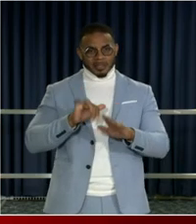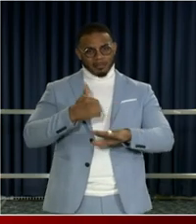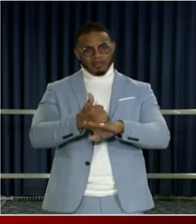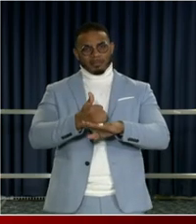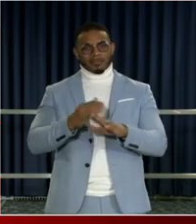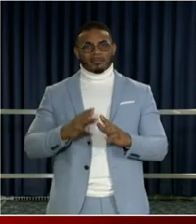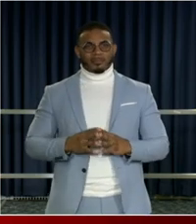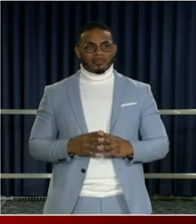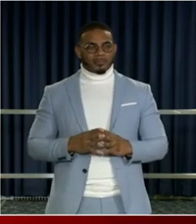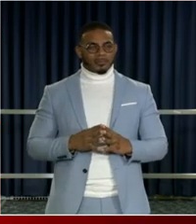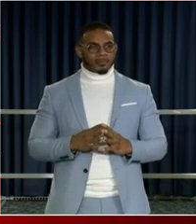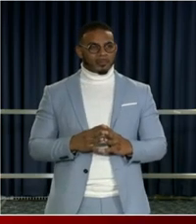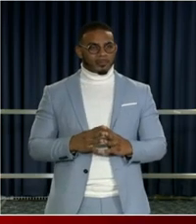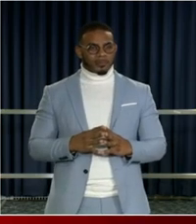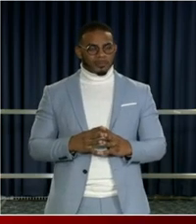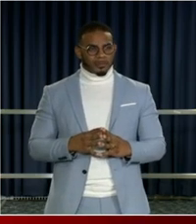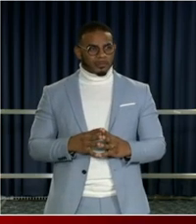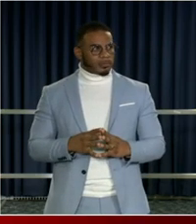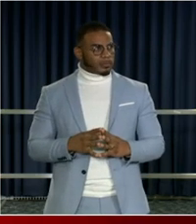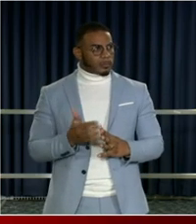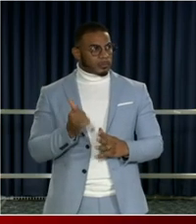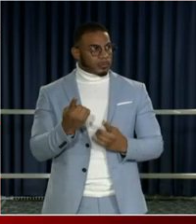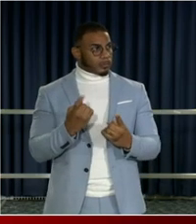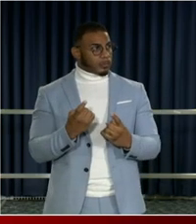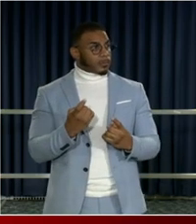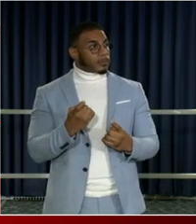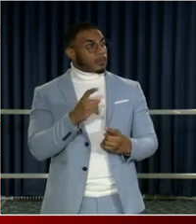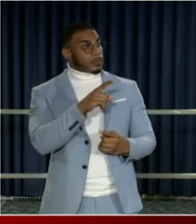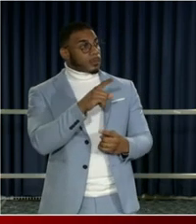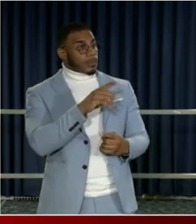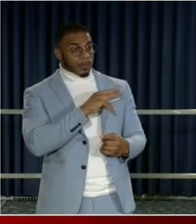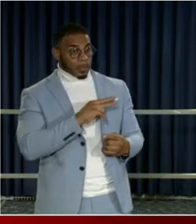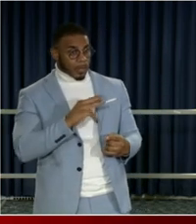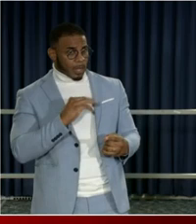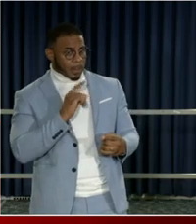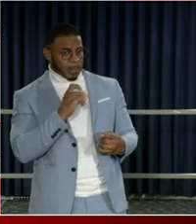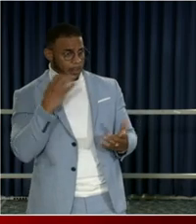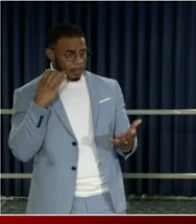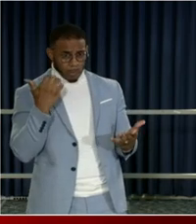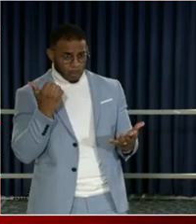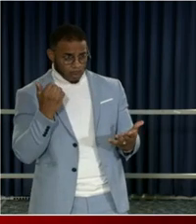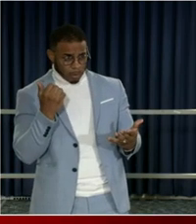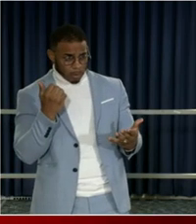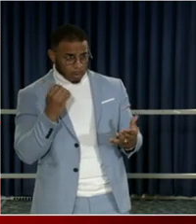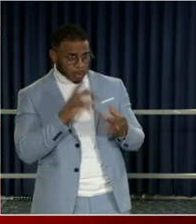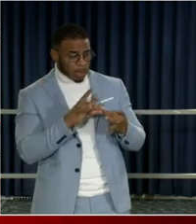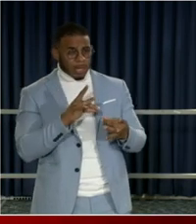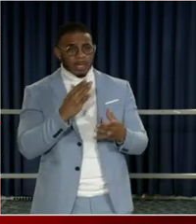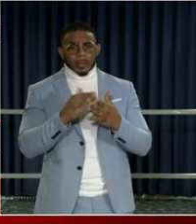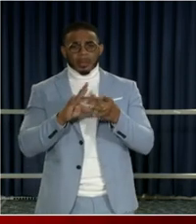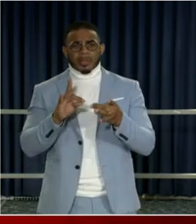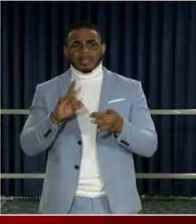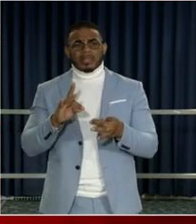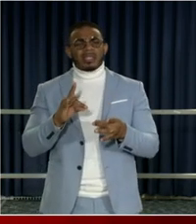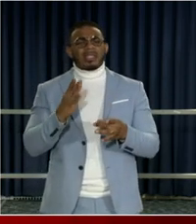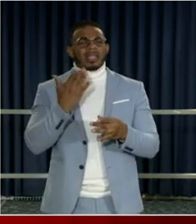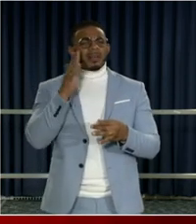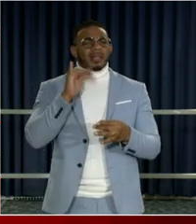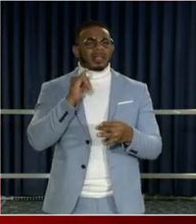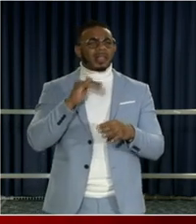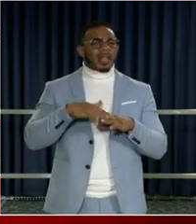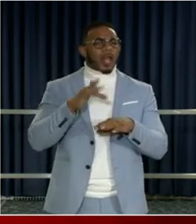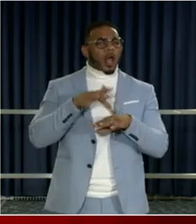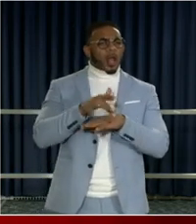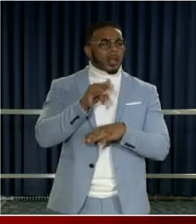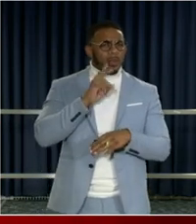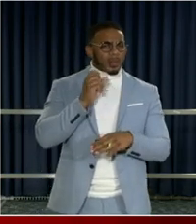in place. Any other questions? Yes. Mayor, maybe if the chief wants to weigh in, some people are saying that it appears that at least